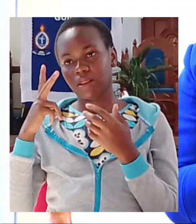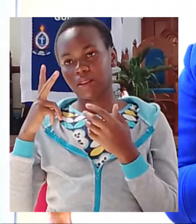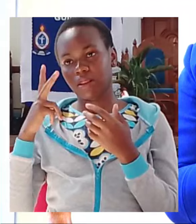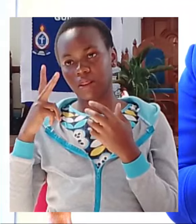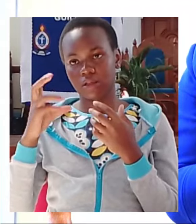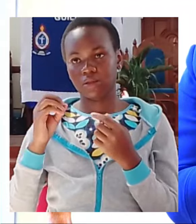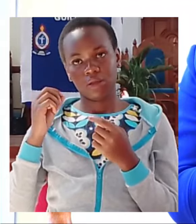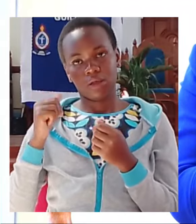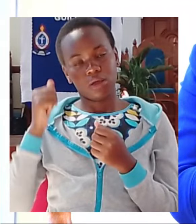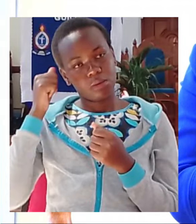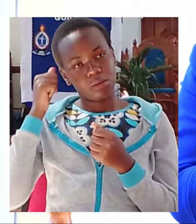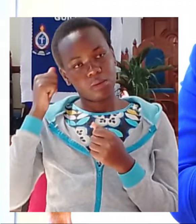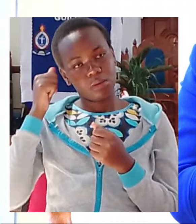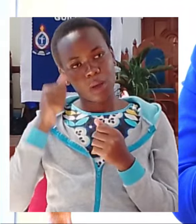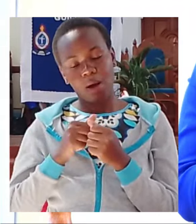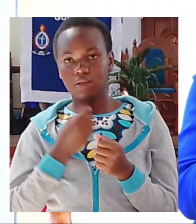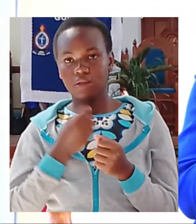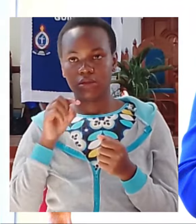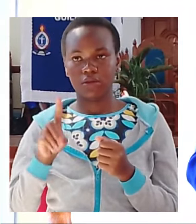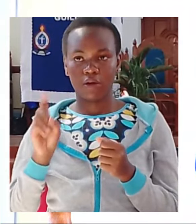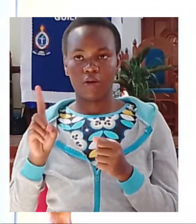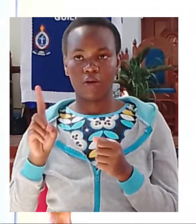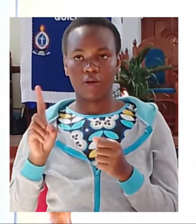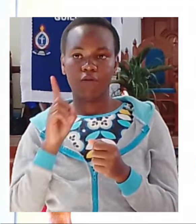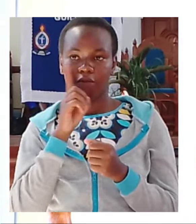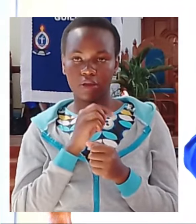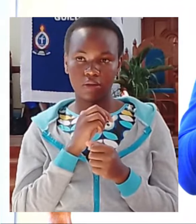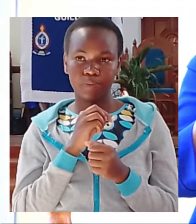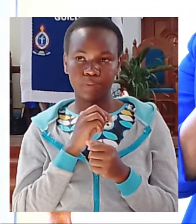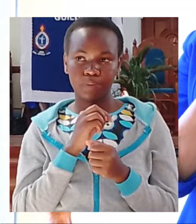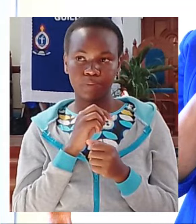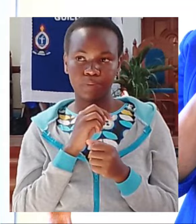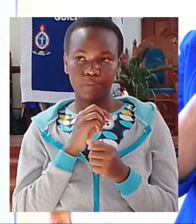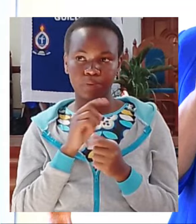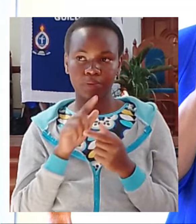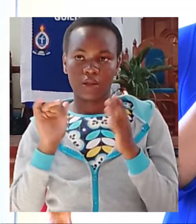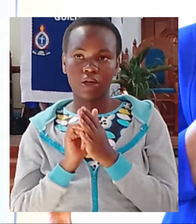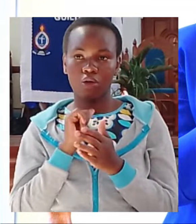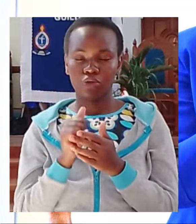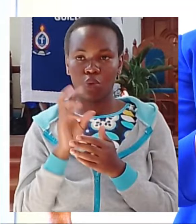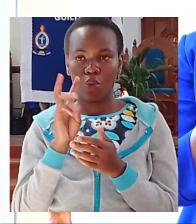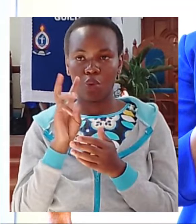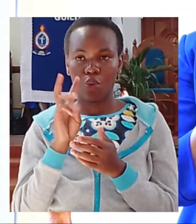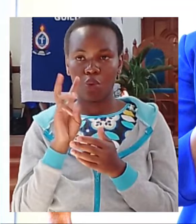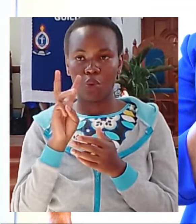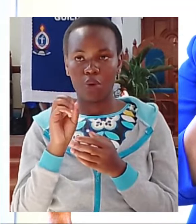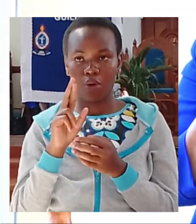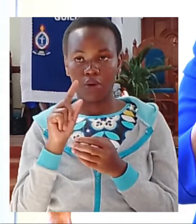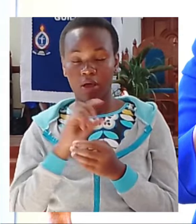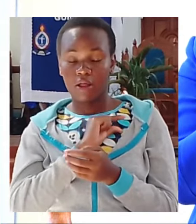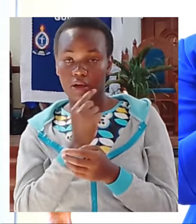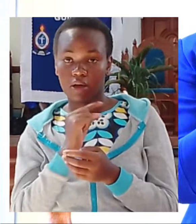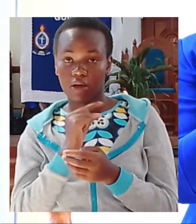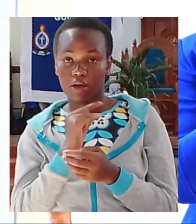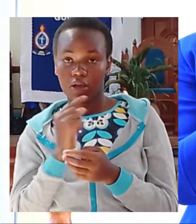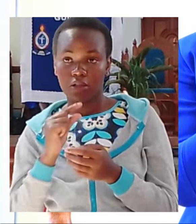Just to remind ourselves, as we finish, that we are not worth of the grace of God, but